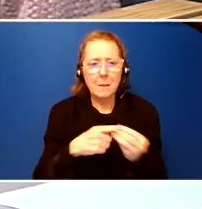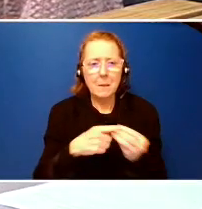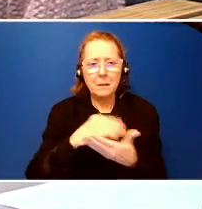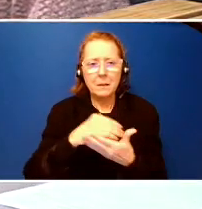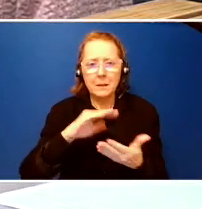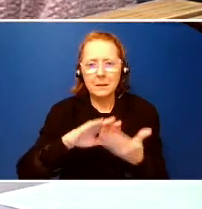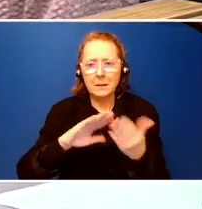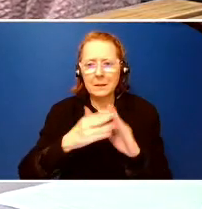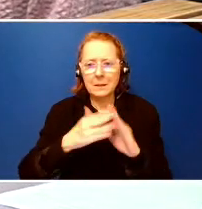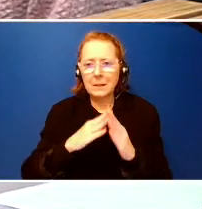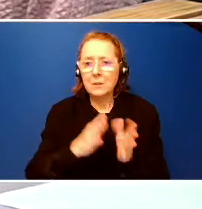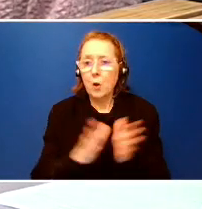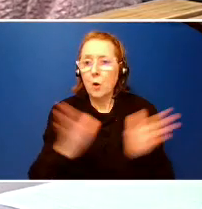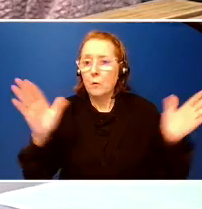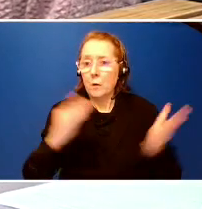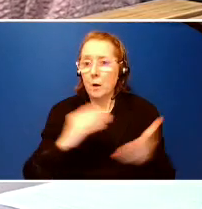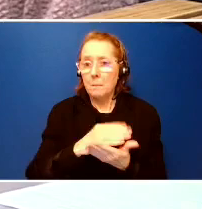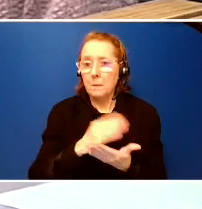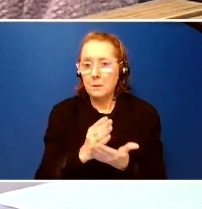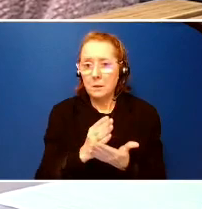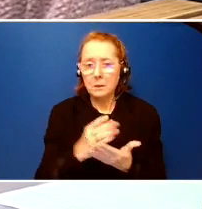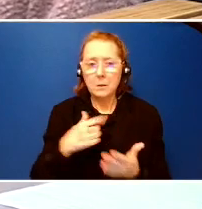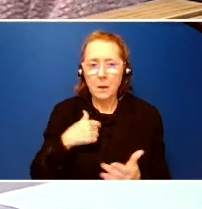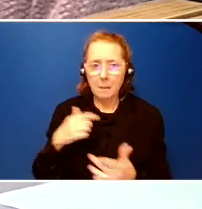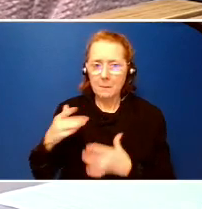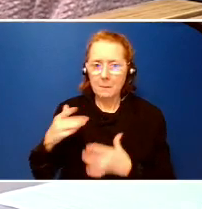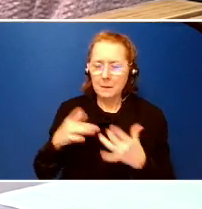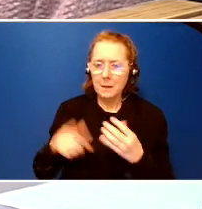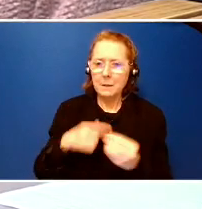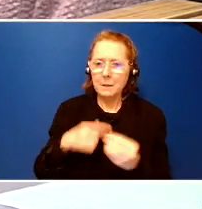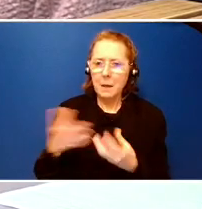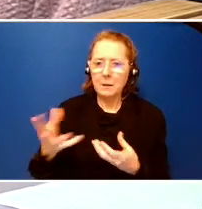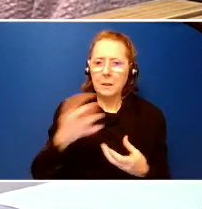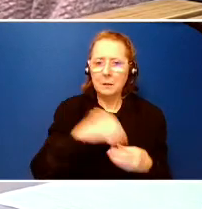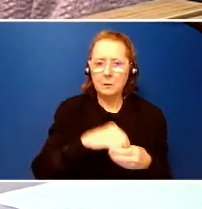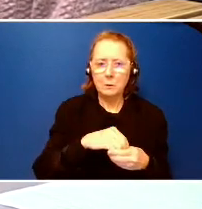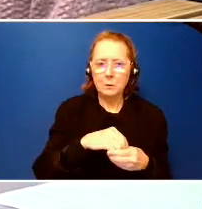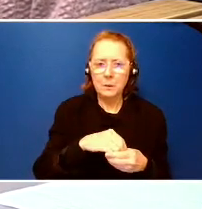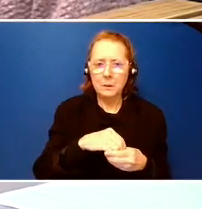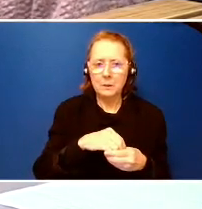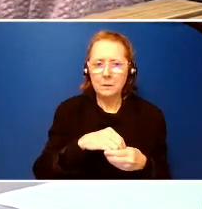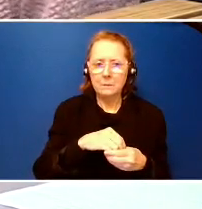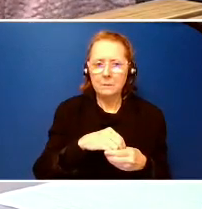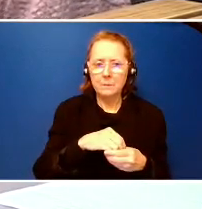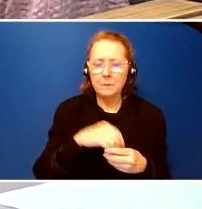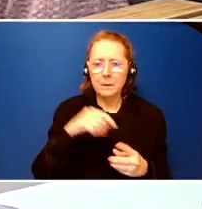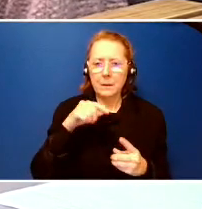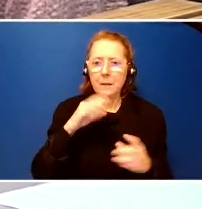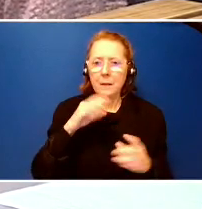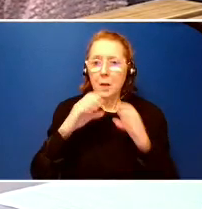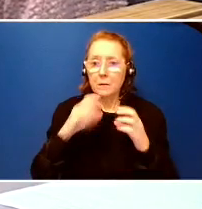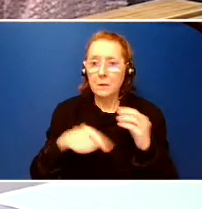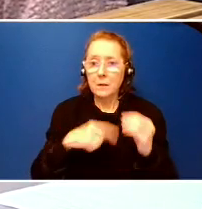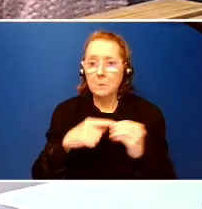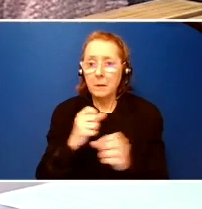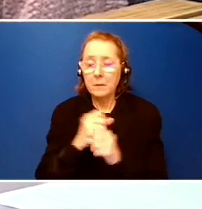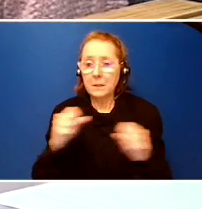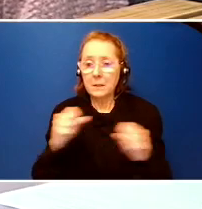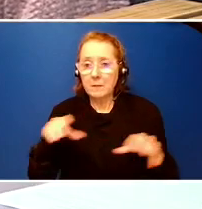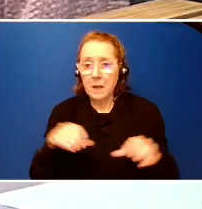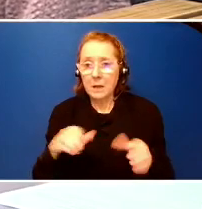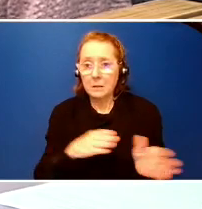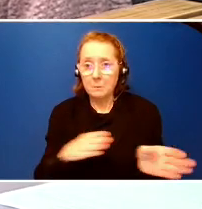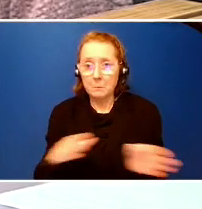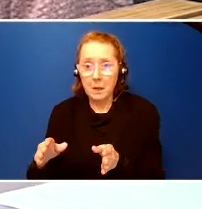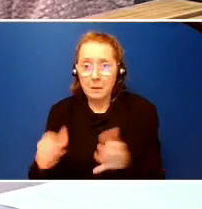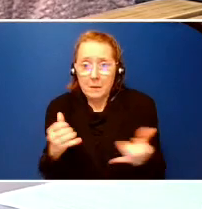overall. So I am excited about including the conversation about the safety action plan that is currently being